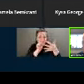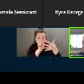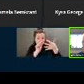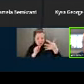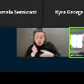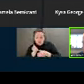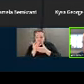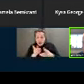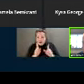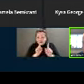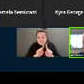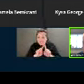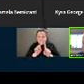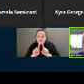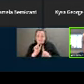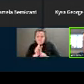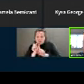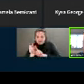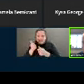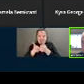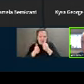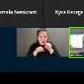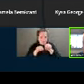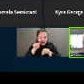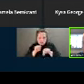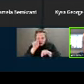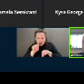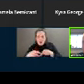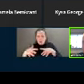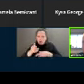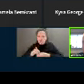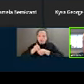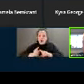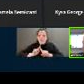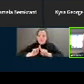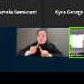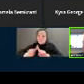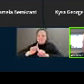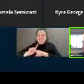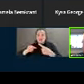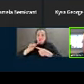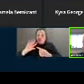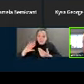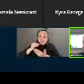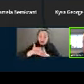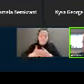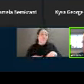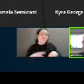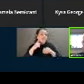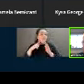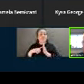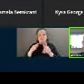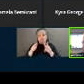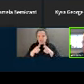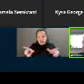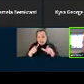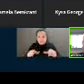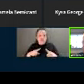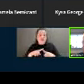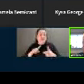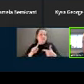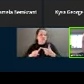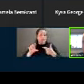Each variable is different. And when you start to put these together, the language is, whether it's a criminal act or